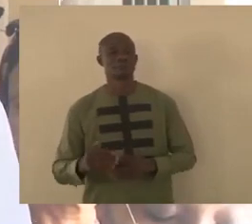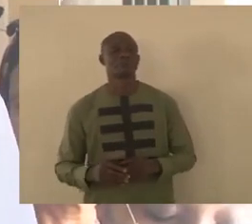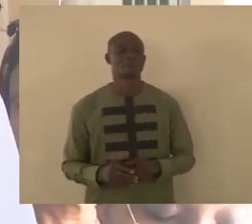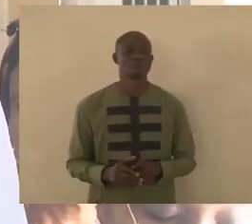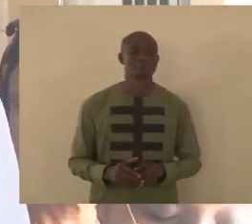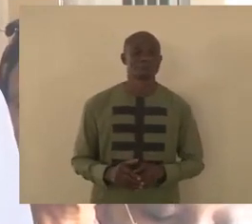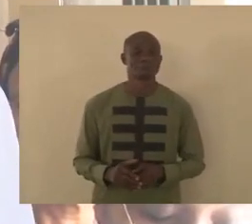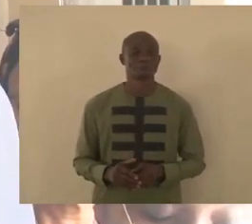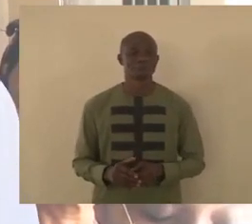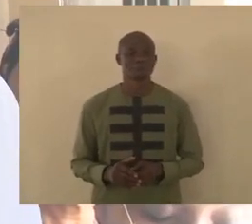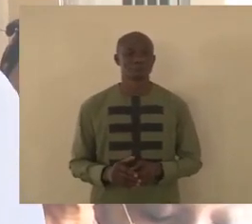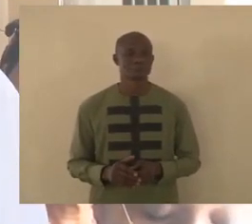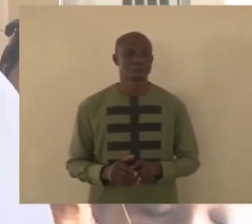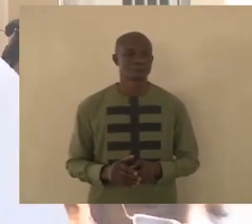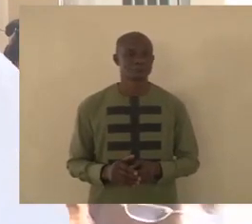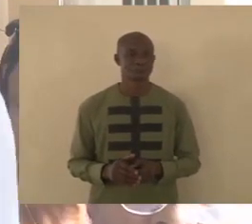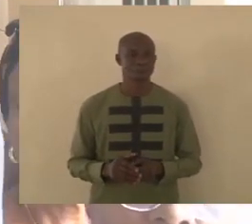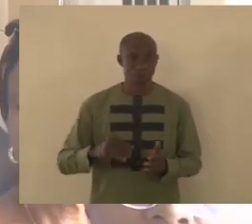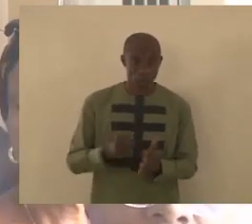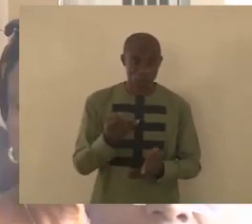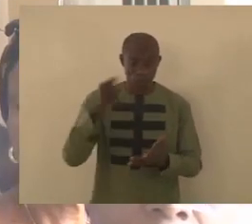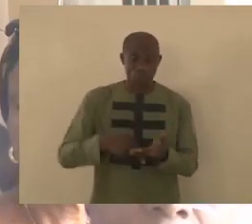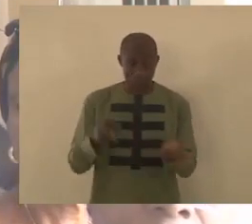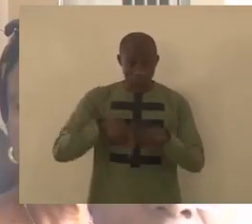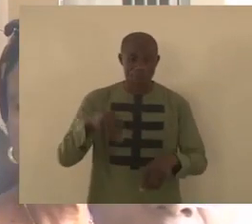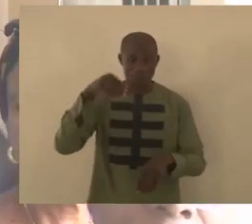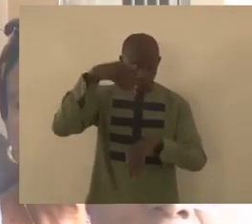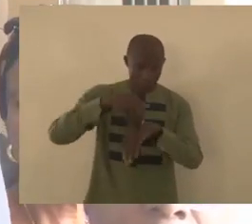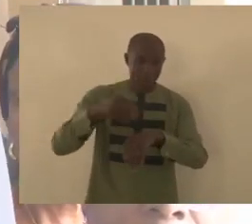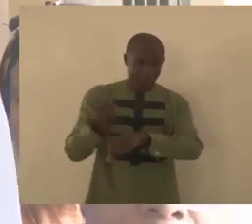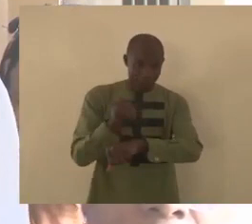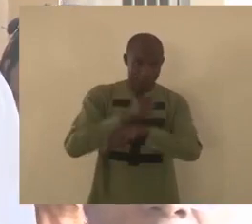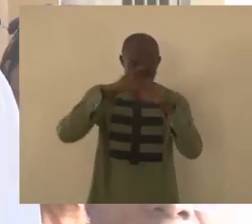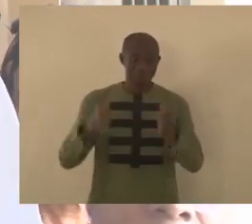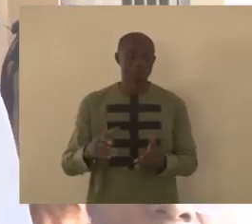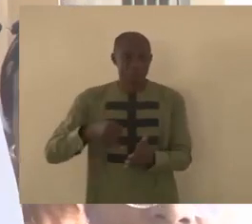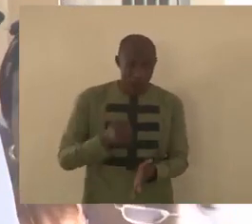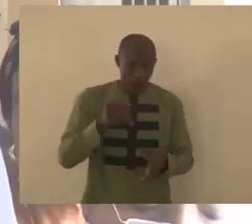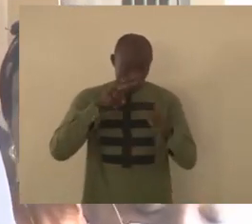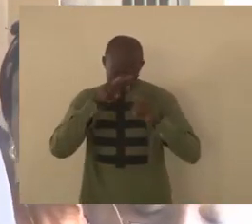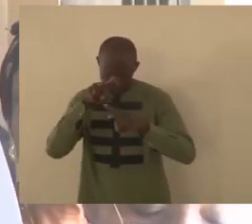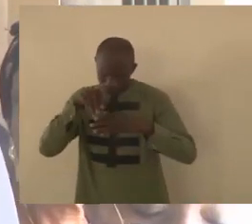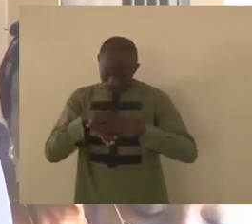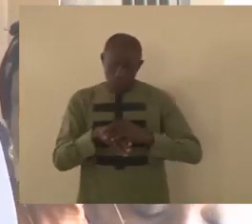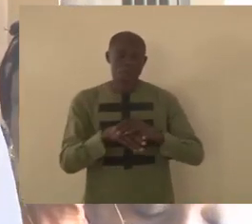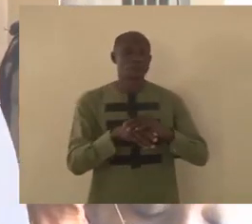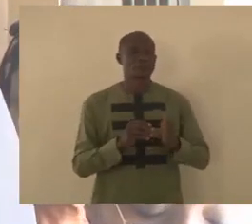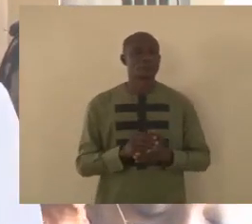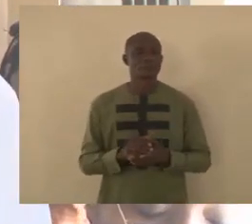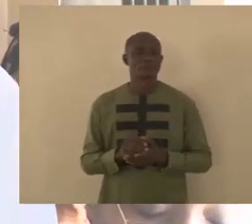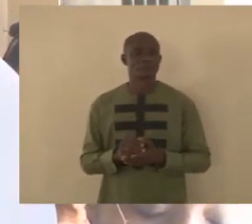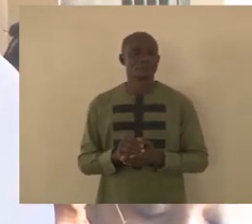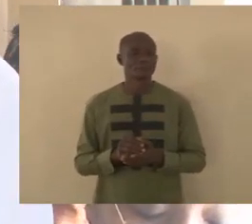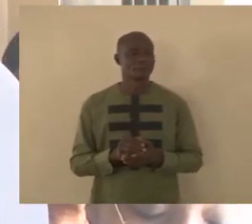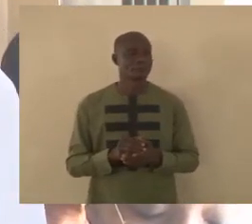convenience, not following what just happened at the mountain. So it is just to look inward,